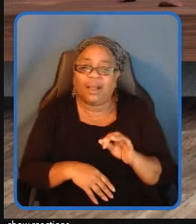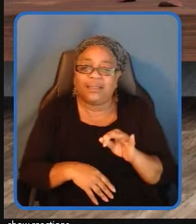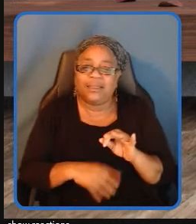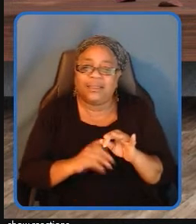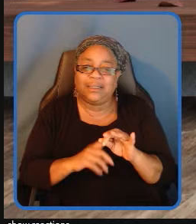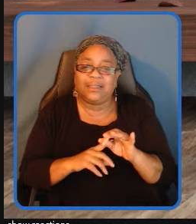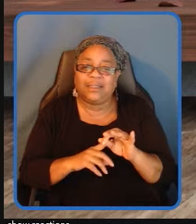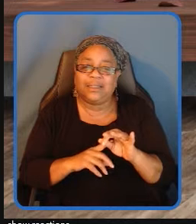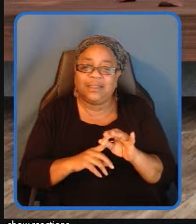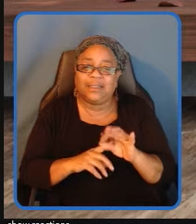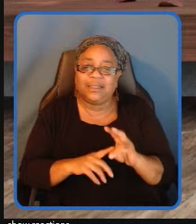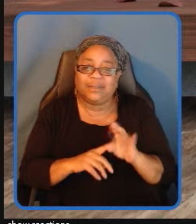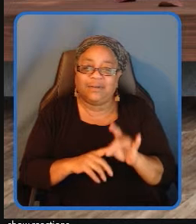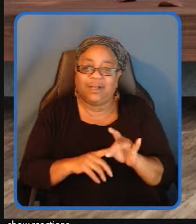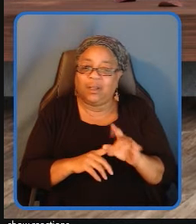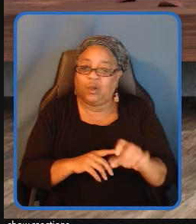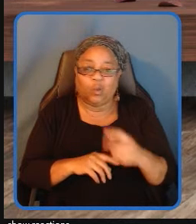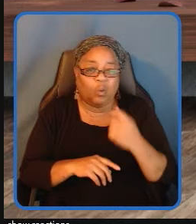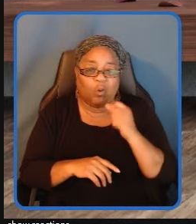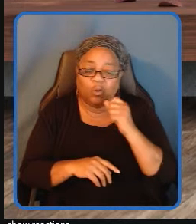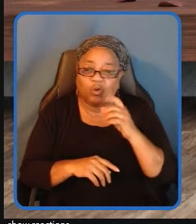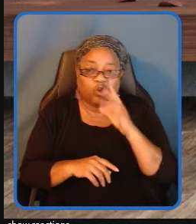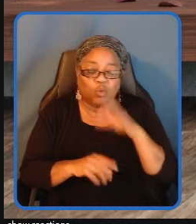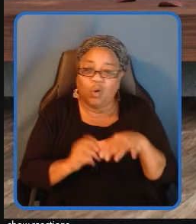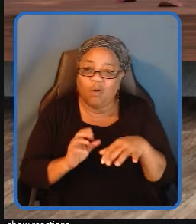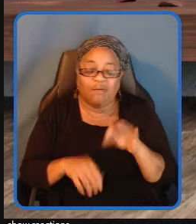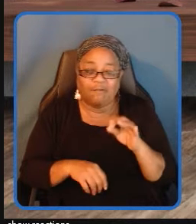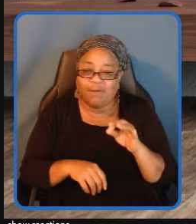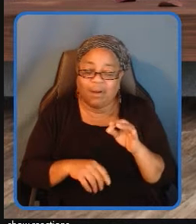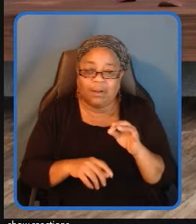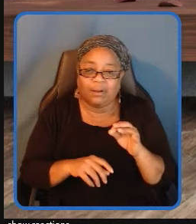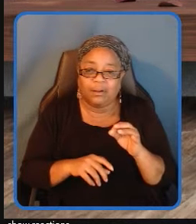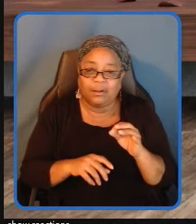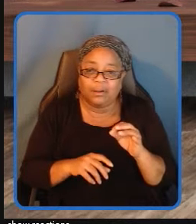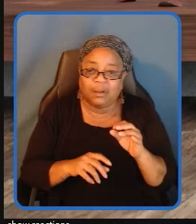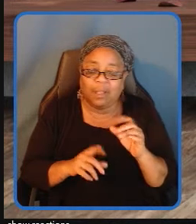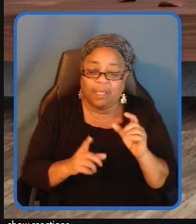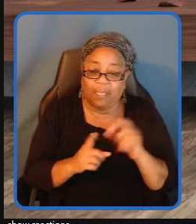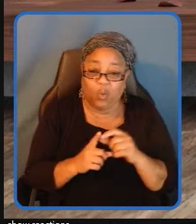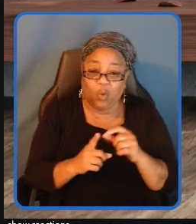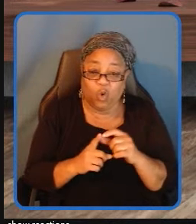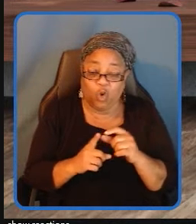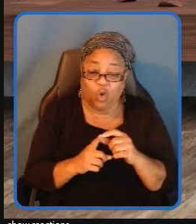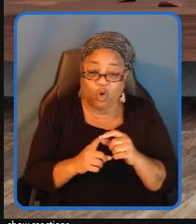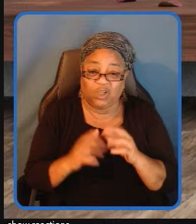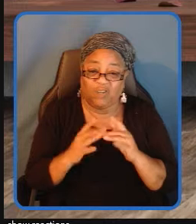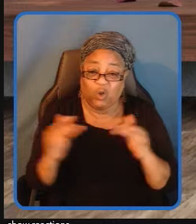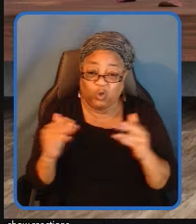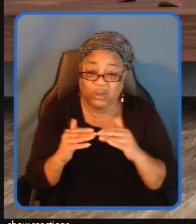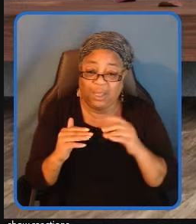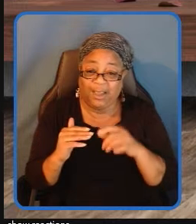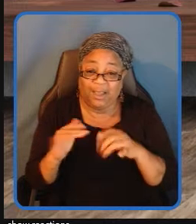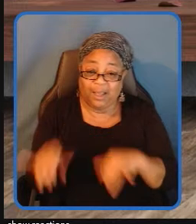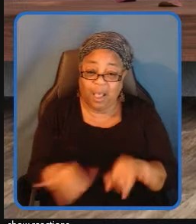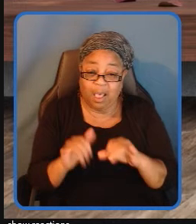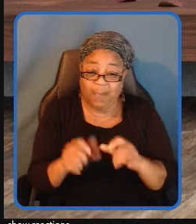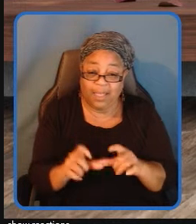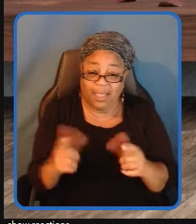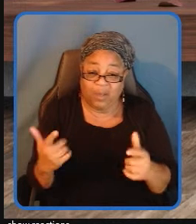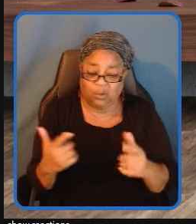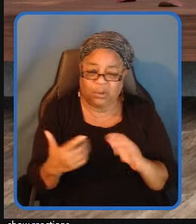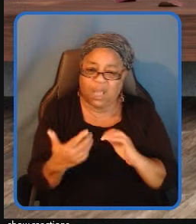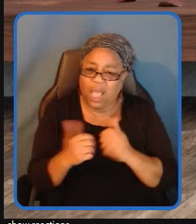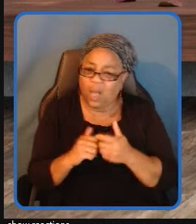almost not find the word diversity in the common language. Where did that word come from? How did it become so important? Well, there was a